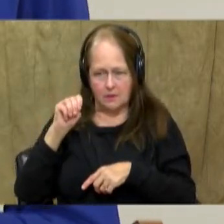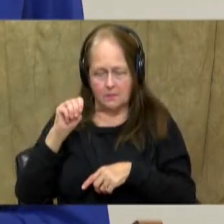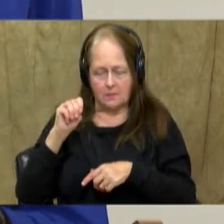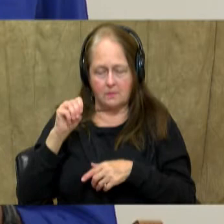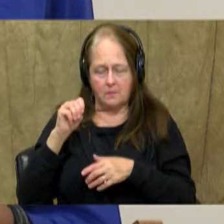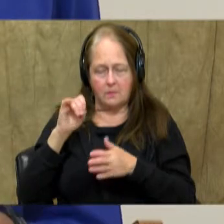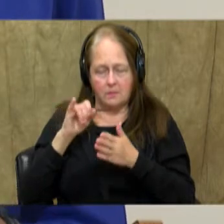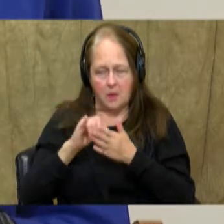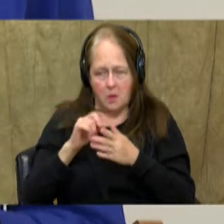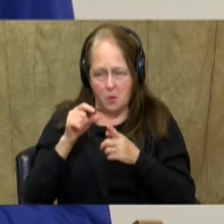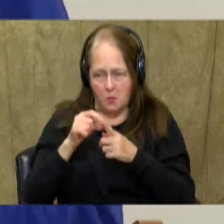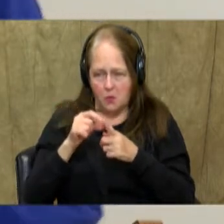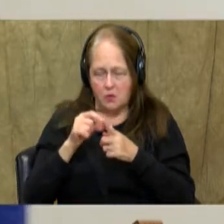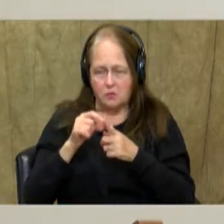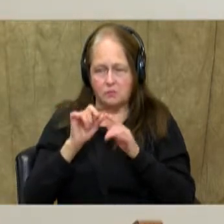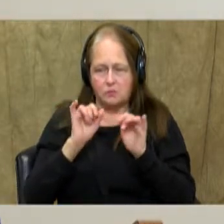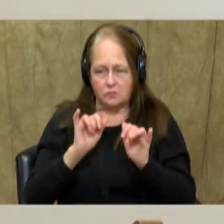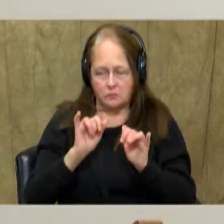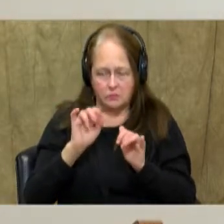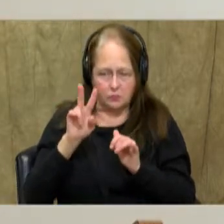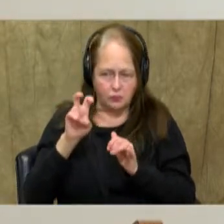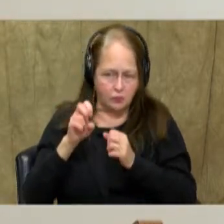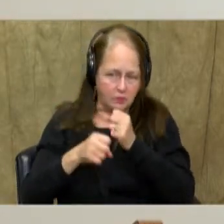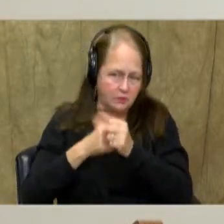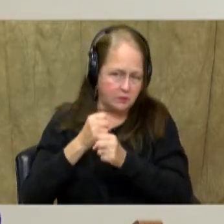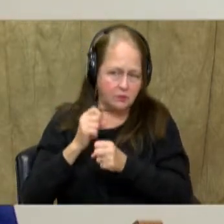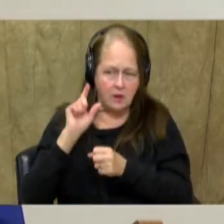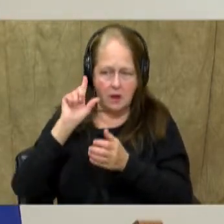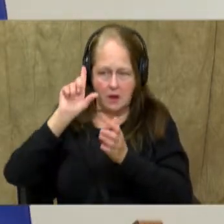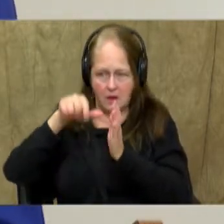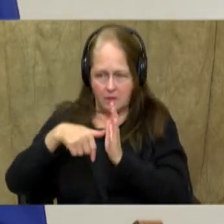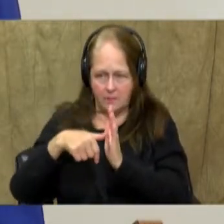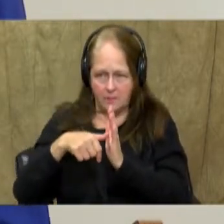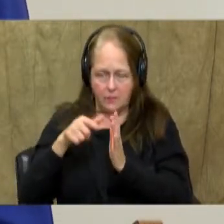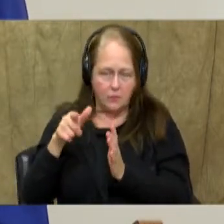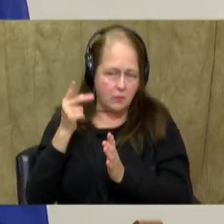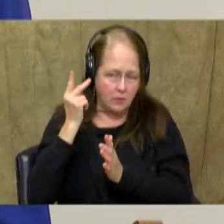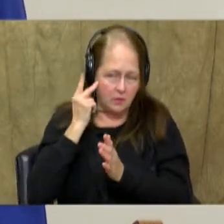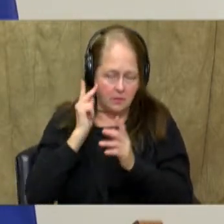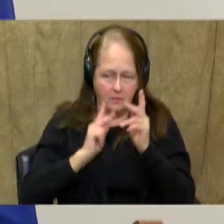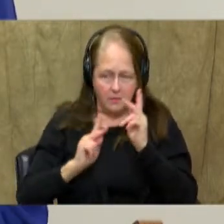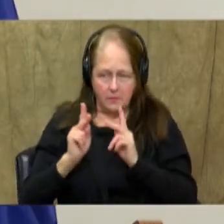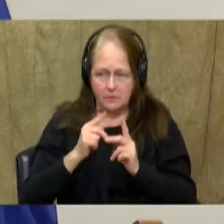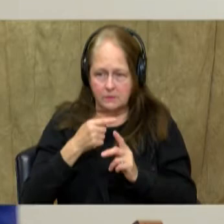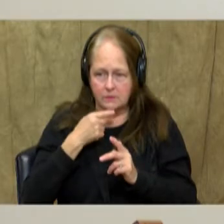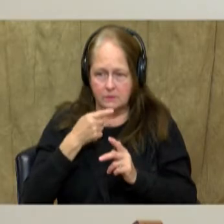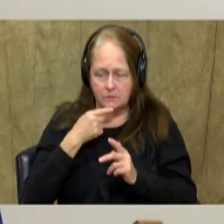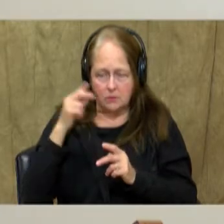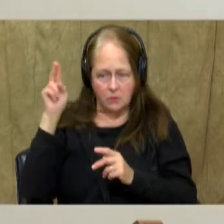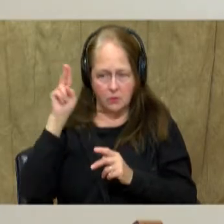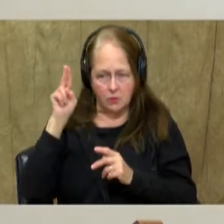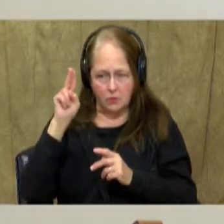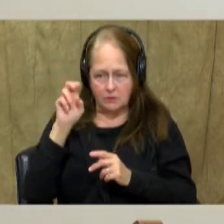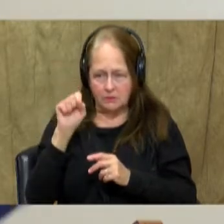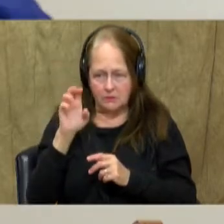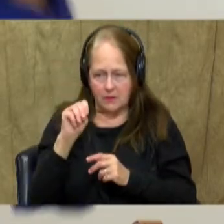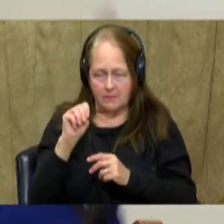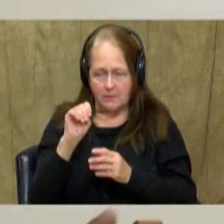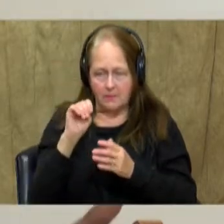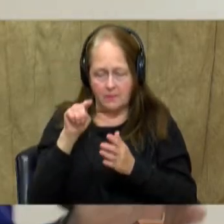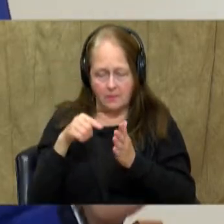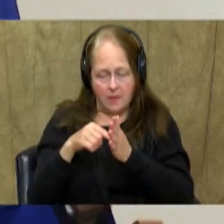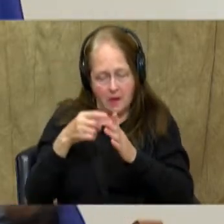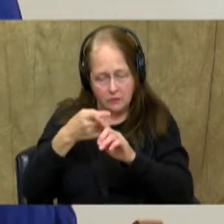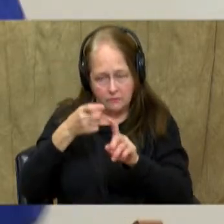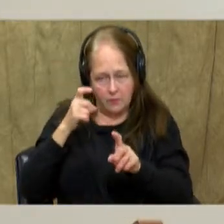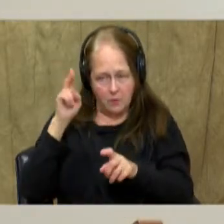stuck. And so 200 plus years later, whenever you hear people saying Uncle Sam, or that's from